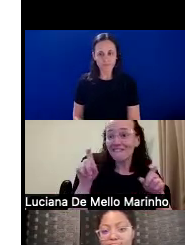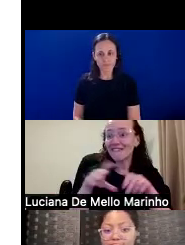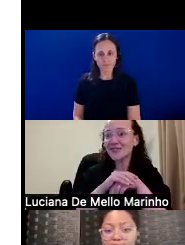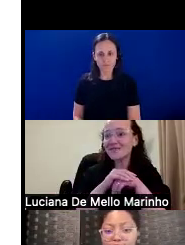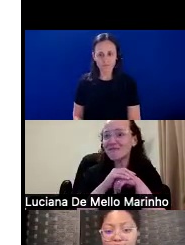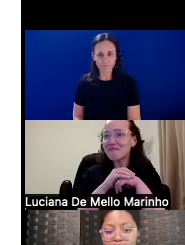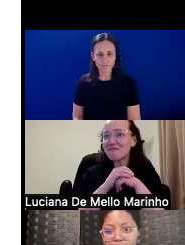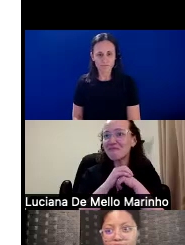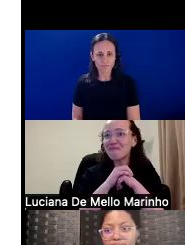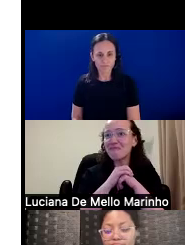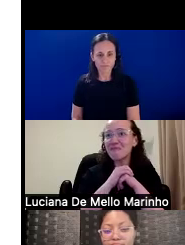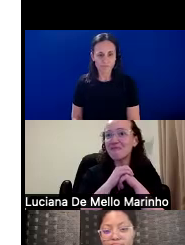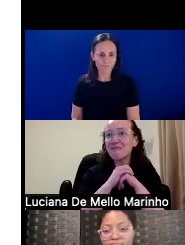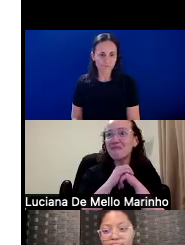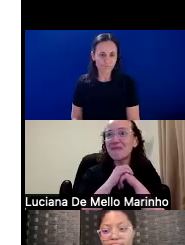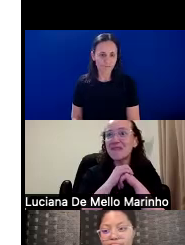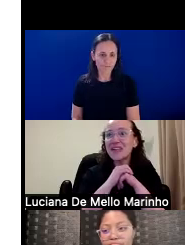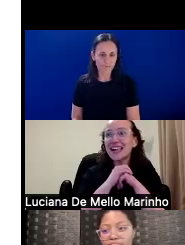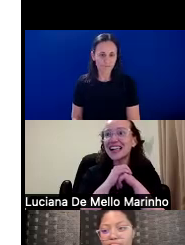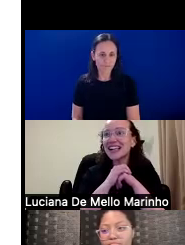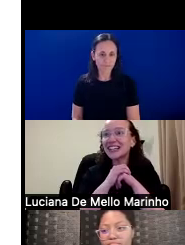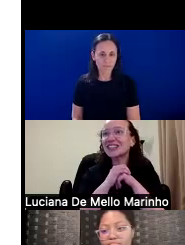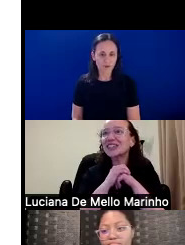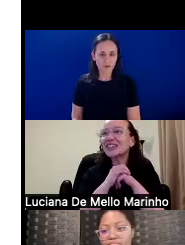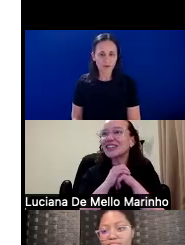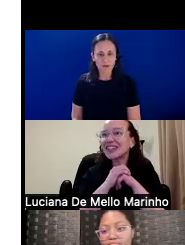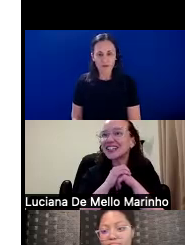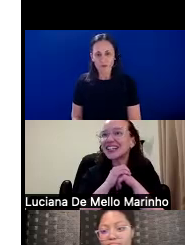office, interpreting in a dental office?